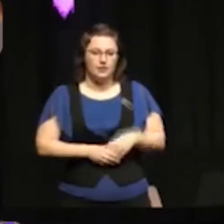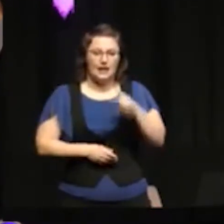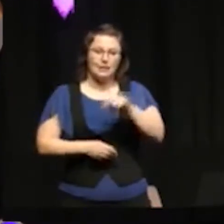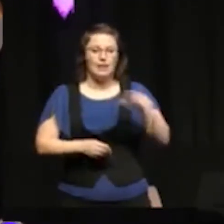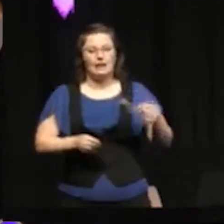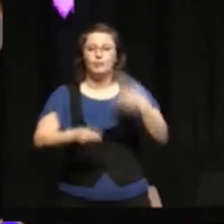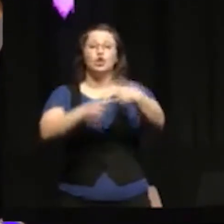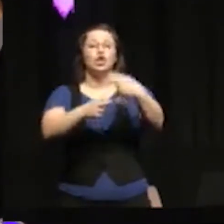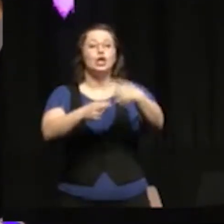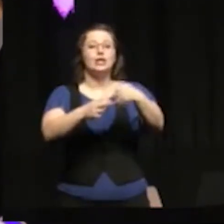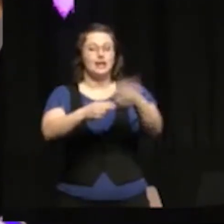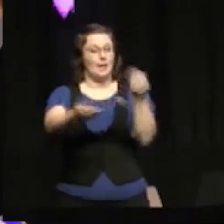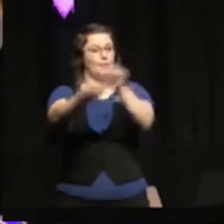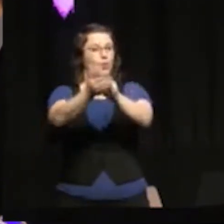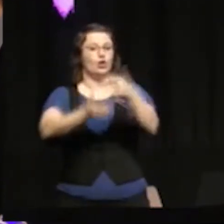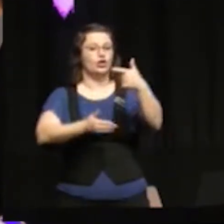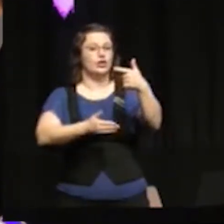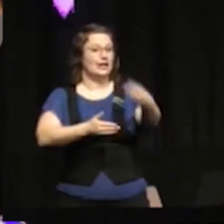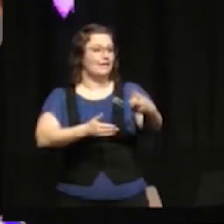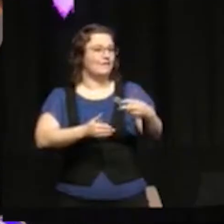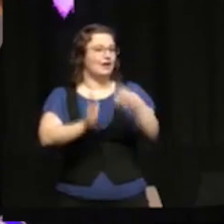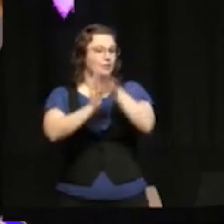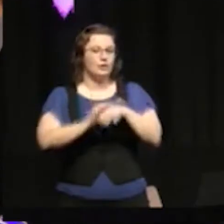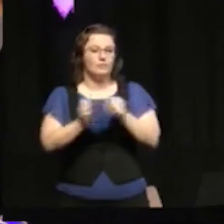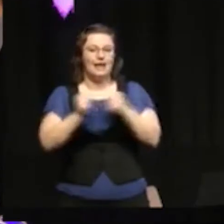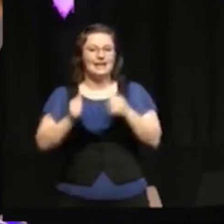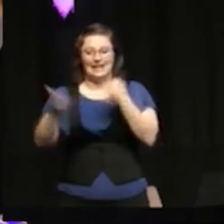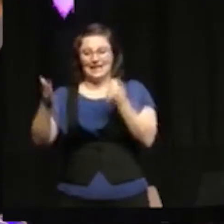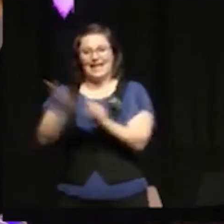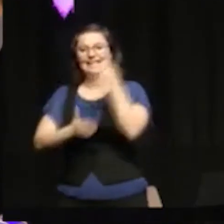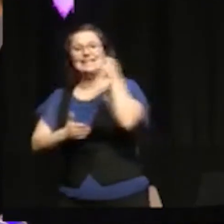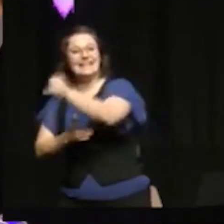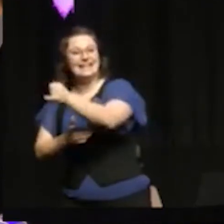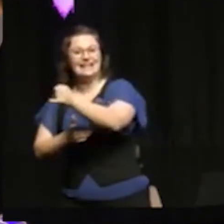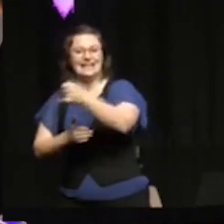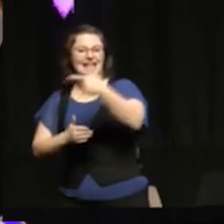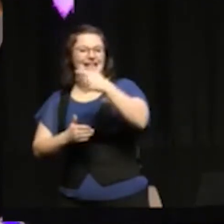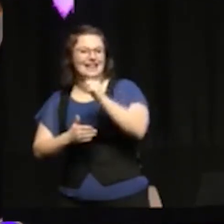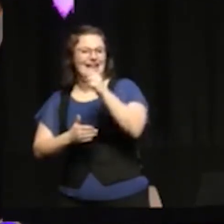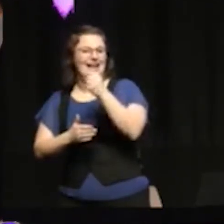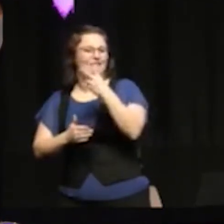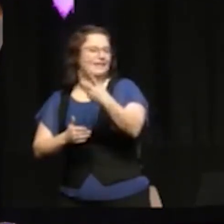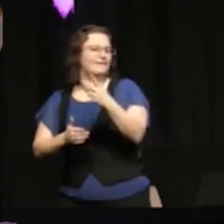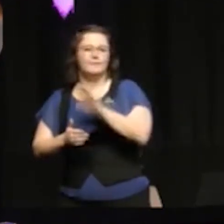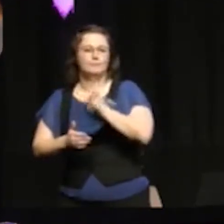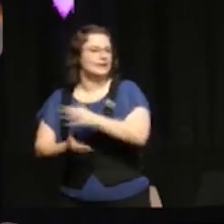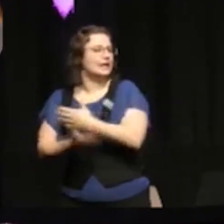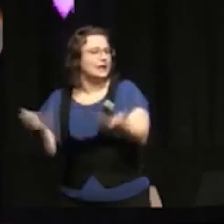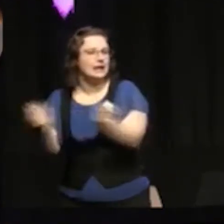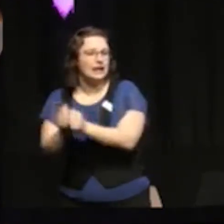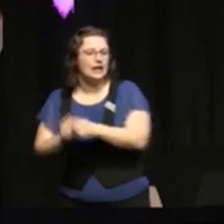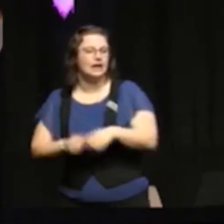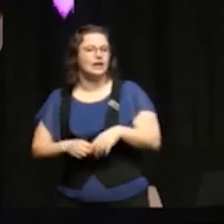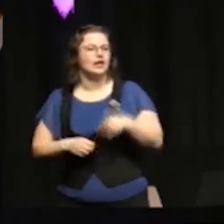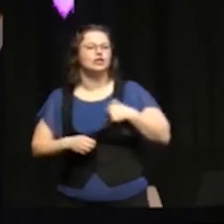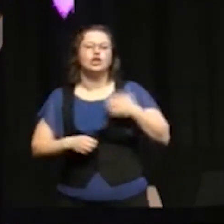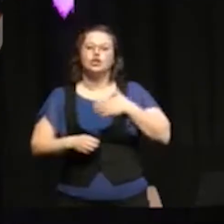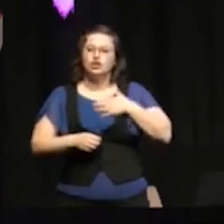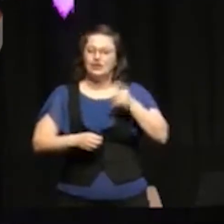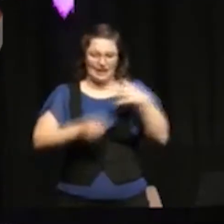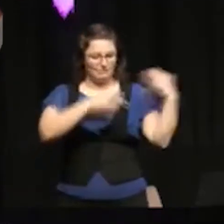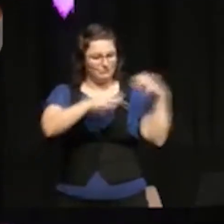something like unlogical statement, sometime in the news we hear about that, but it's not affecting inside anything. I think this